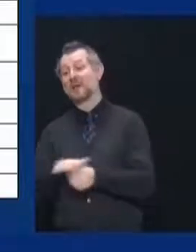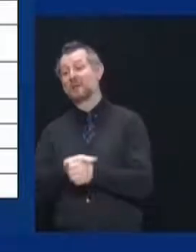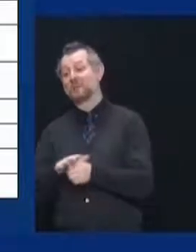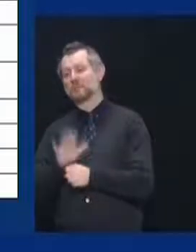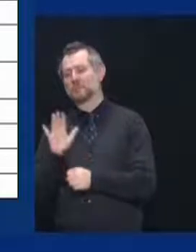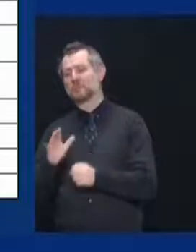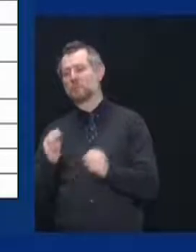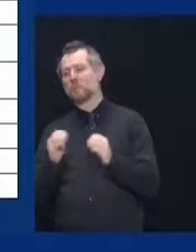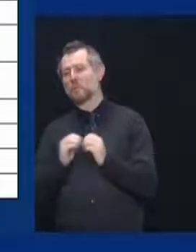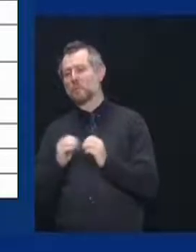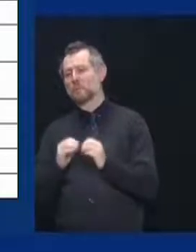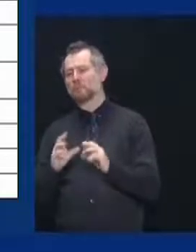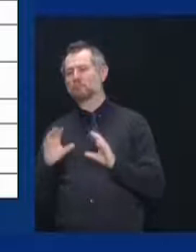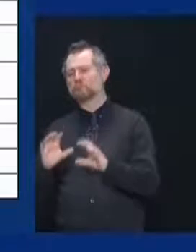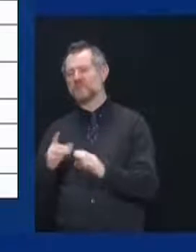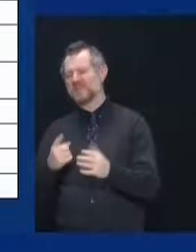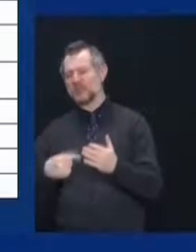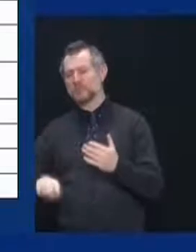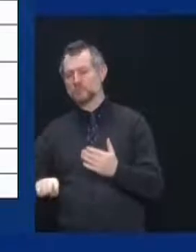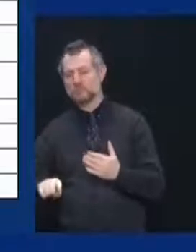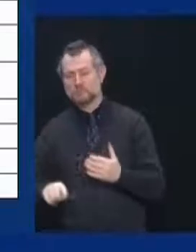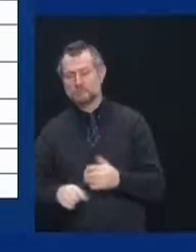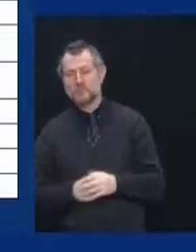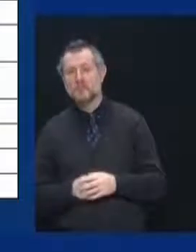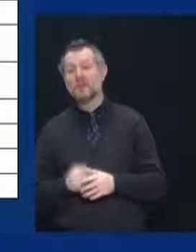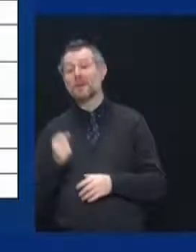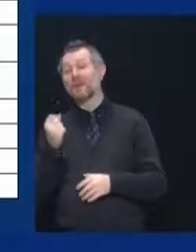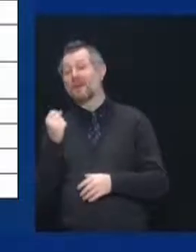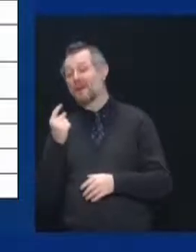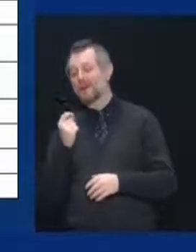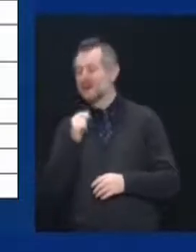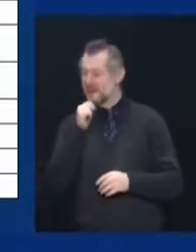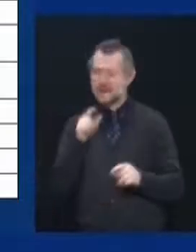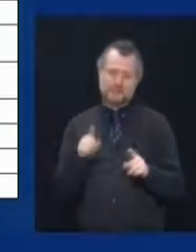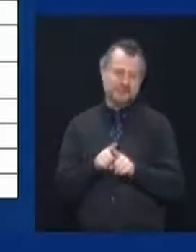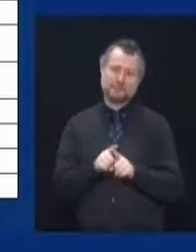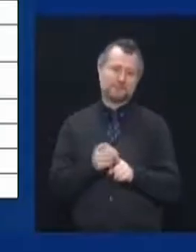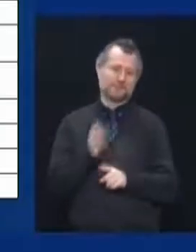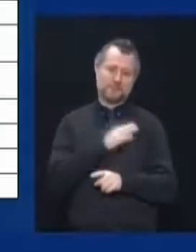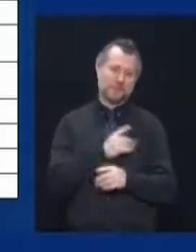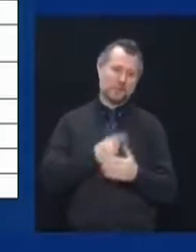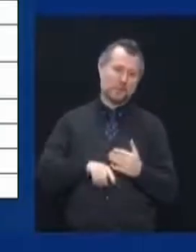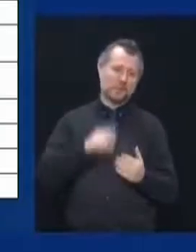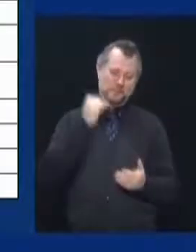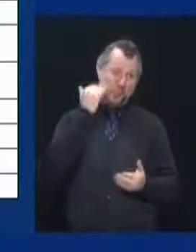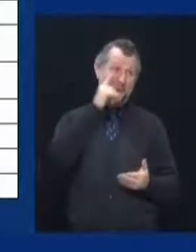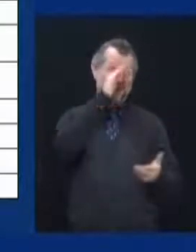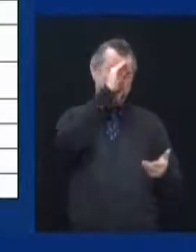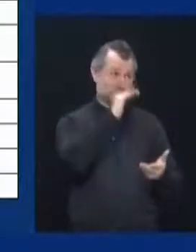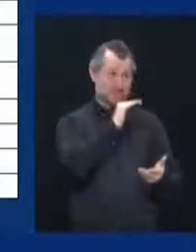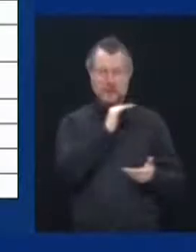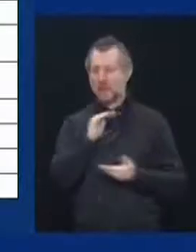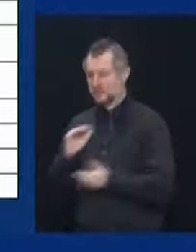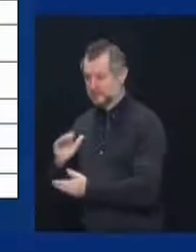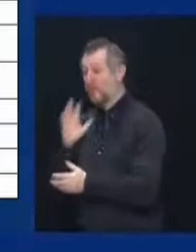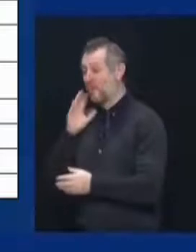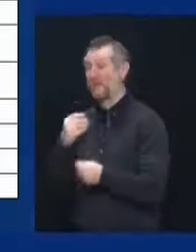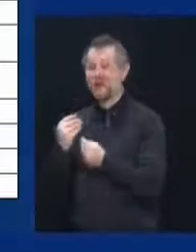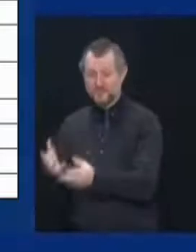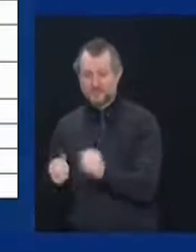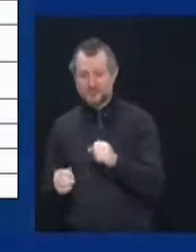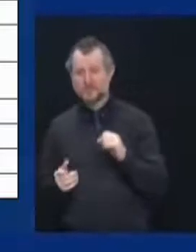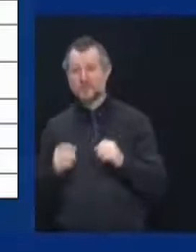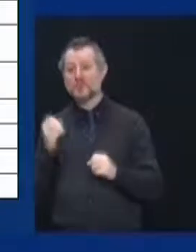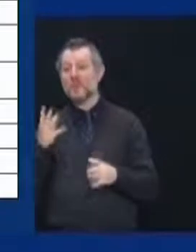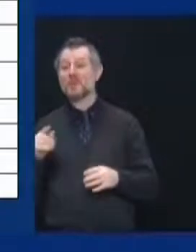more next week. It will be less because the overall allocation is less. But many of the